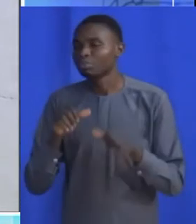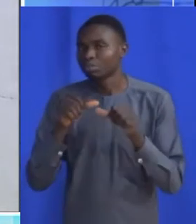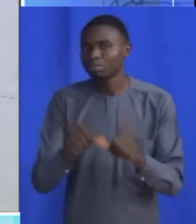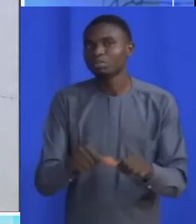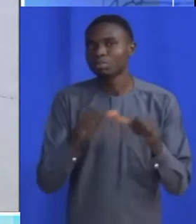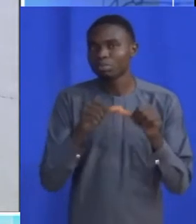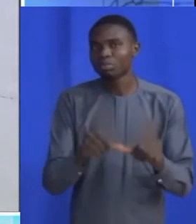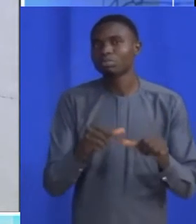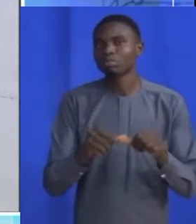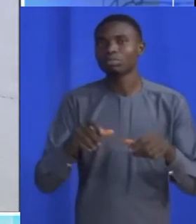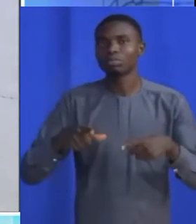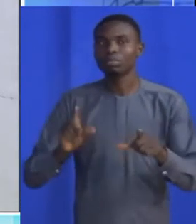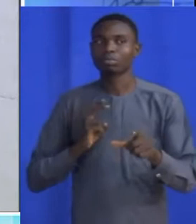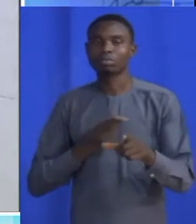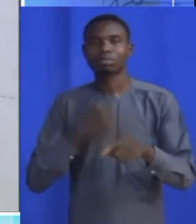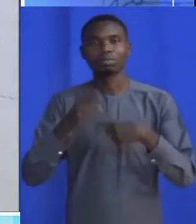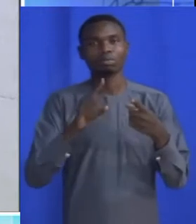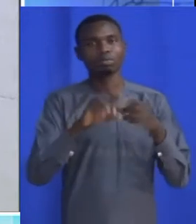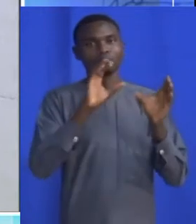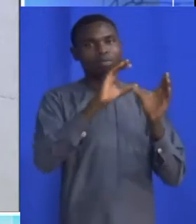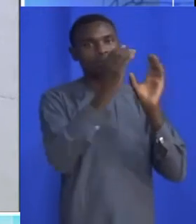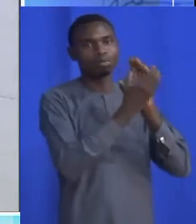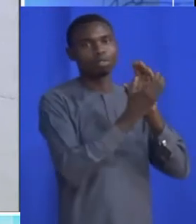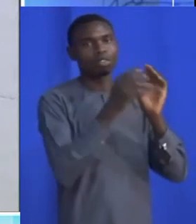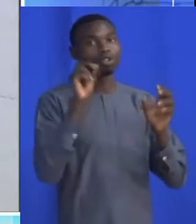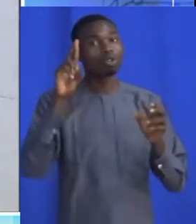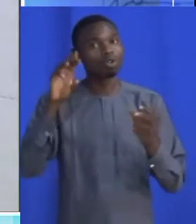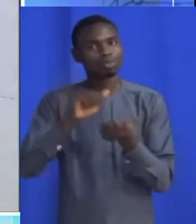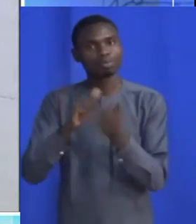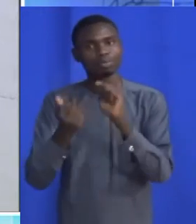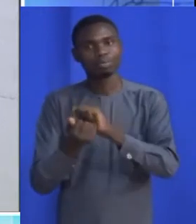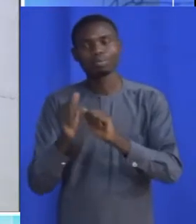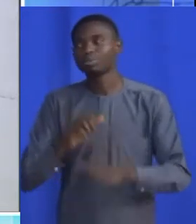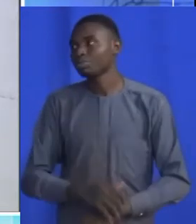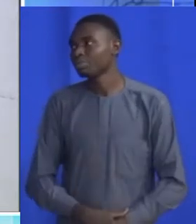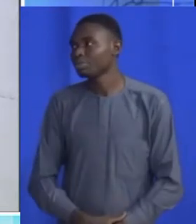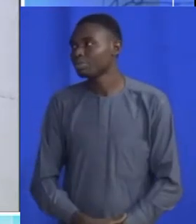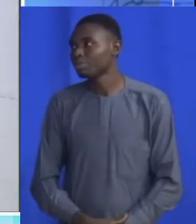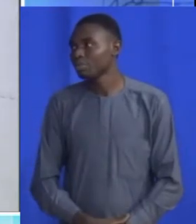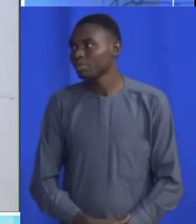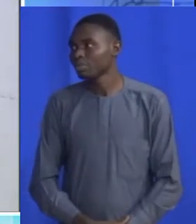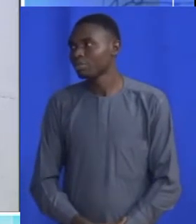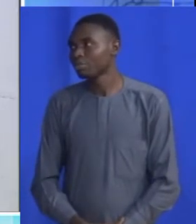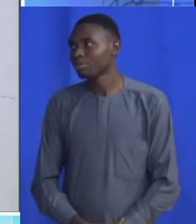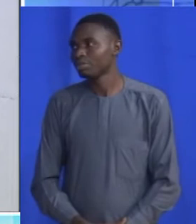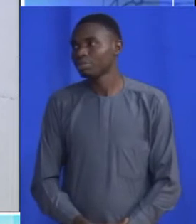and ambassadors.